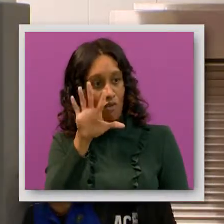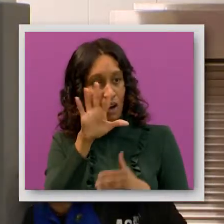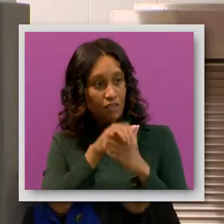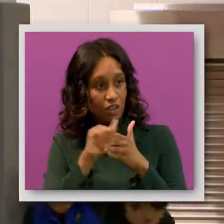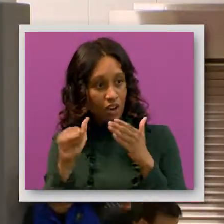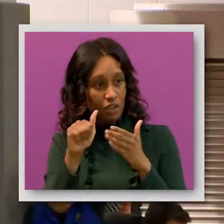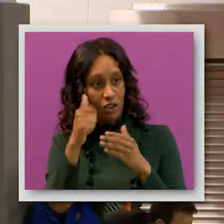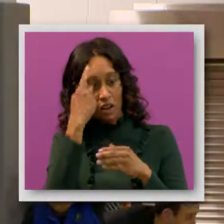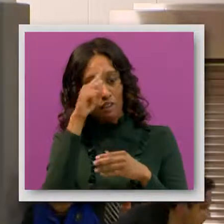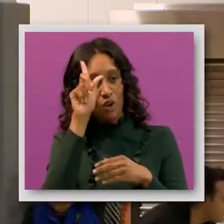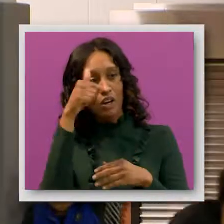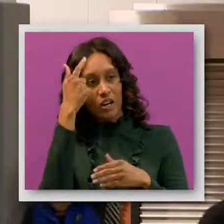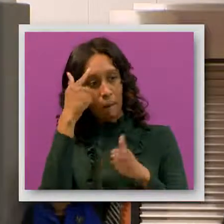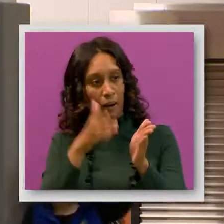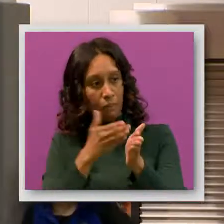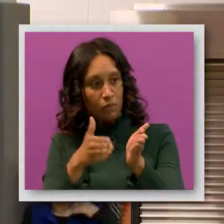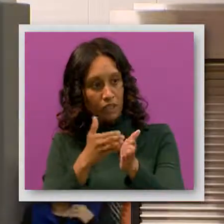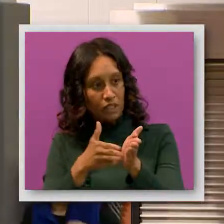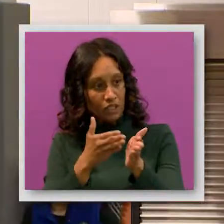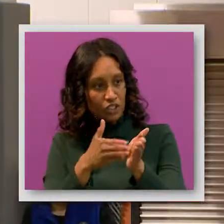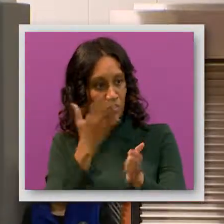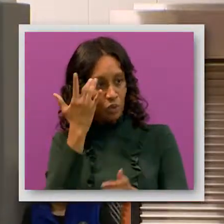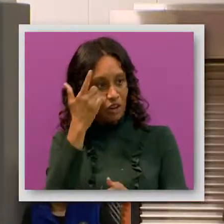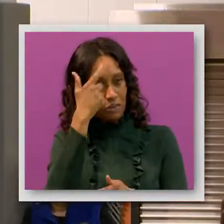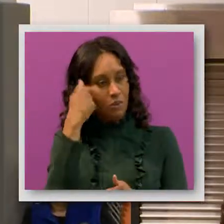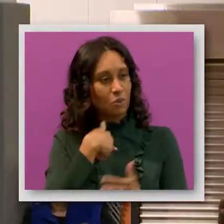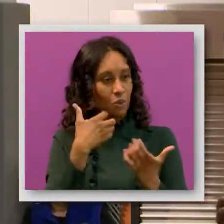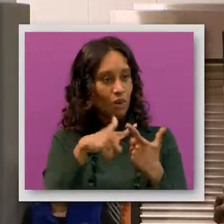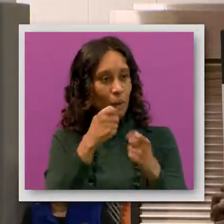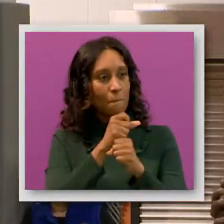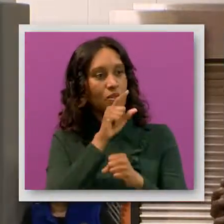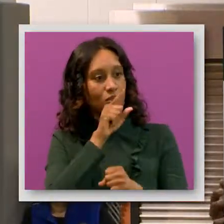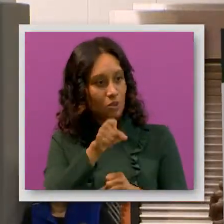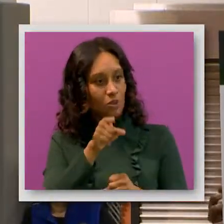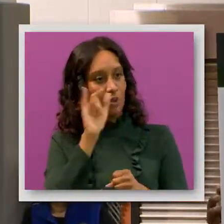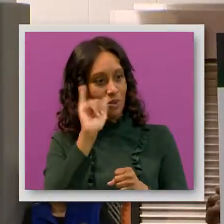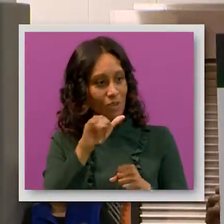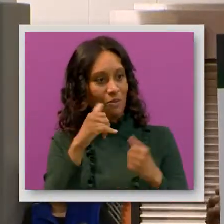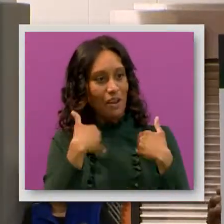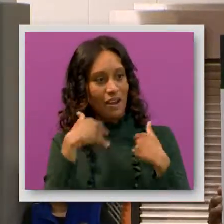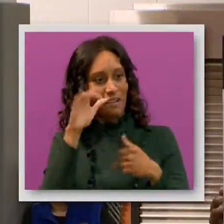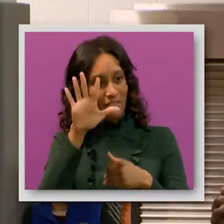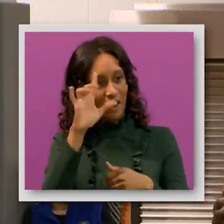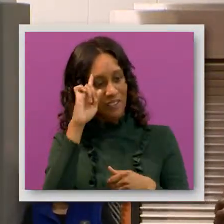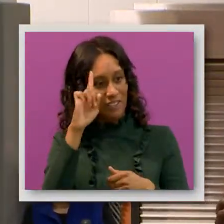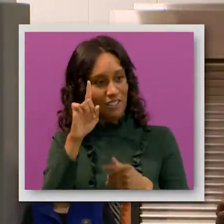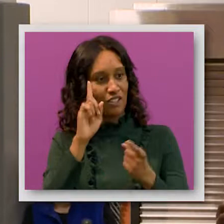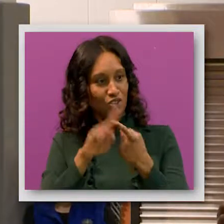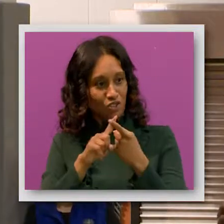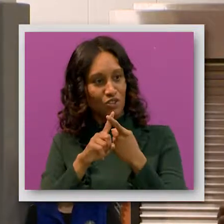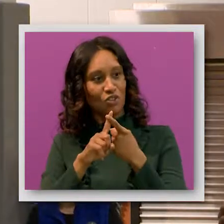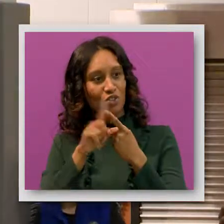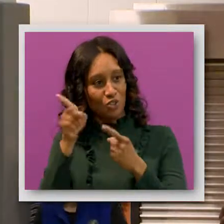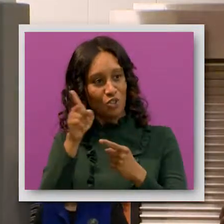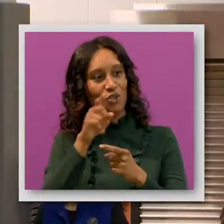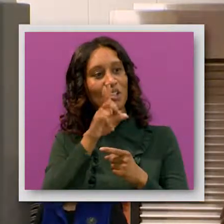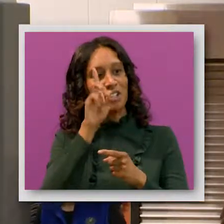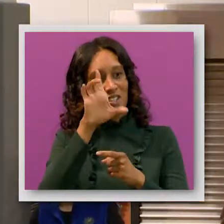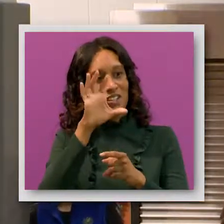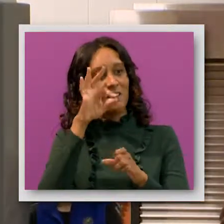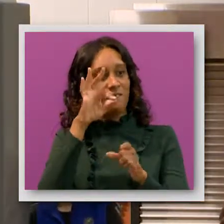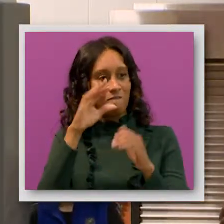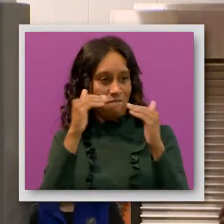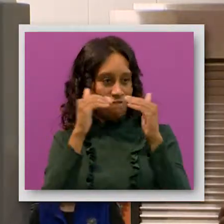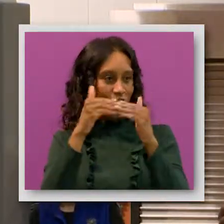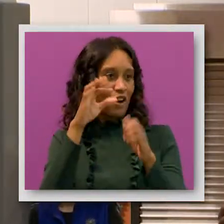$13.05 for government operations because we want to make sure that includes 5 cents for the DC Fair Elections Act,